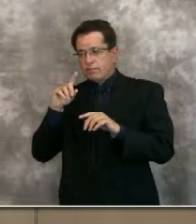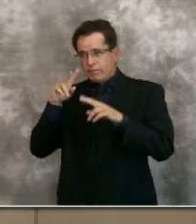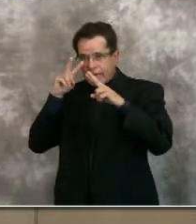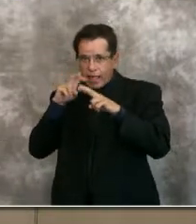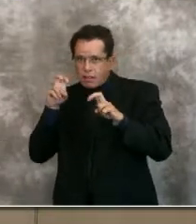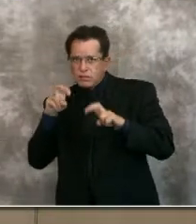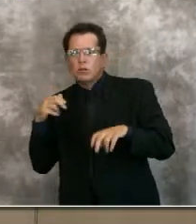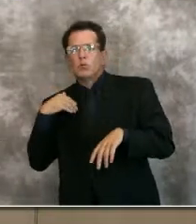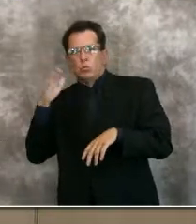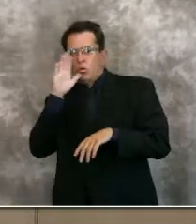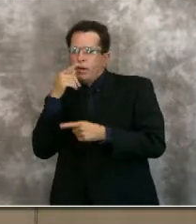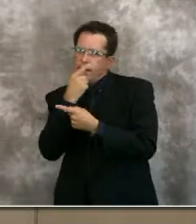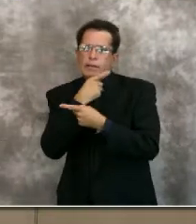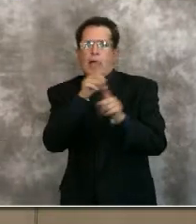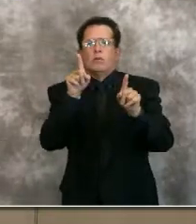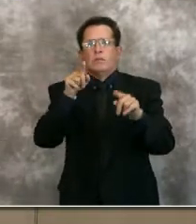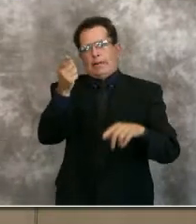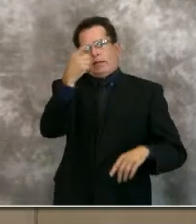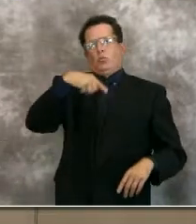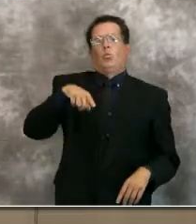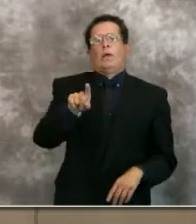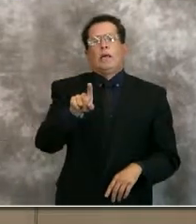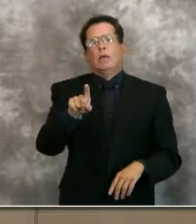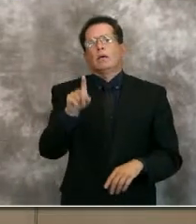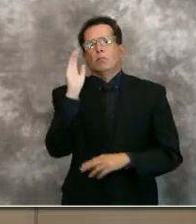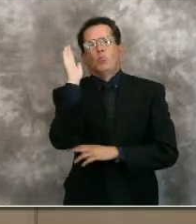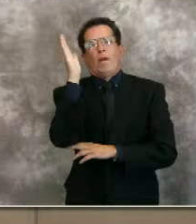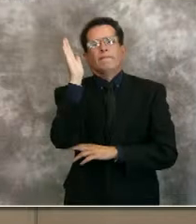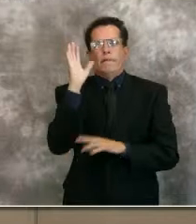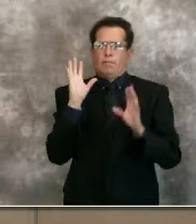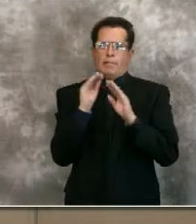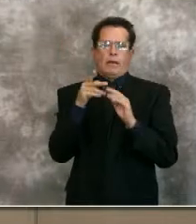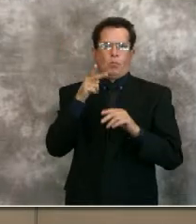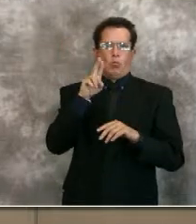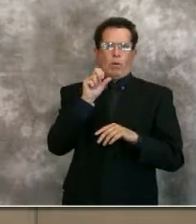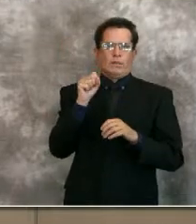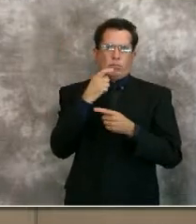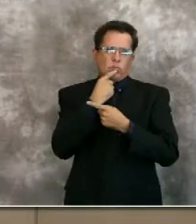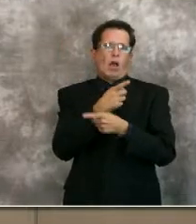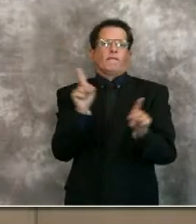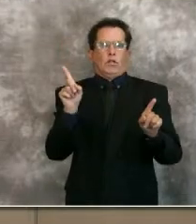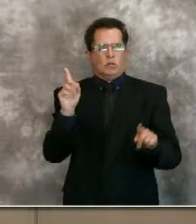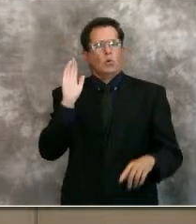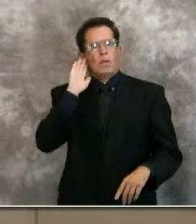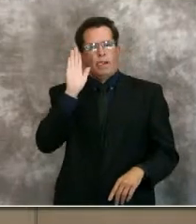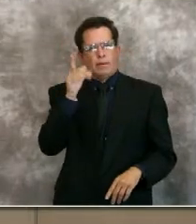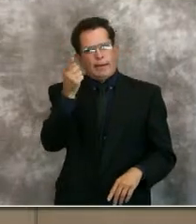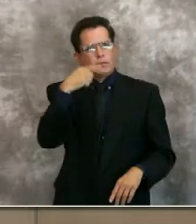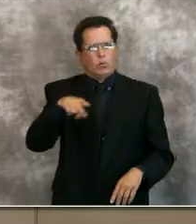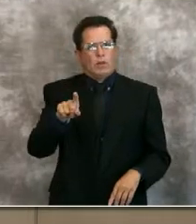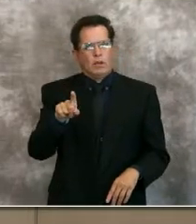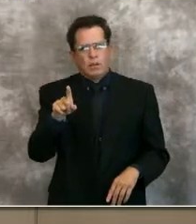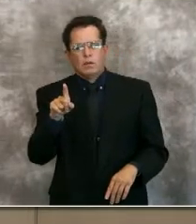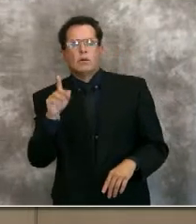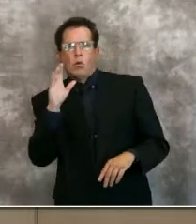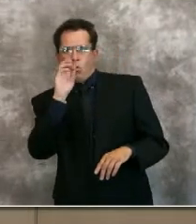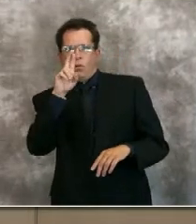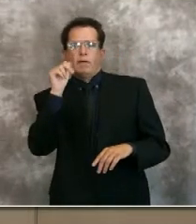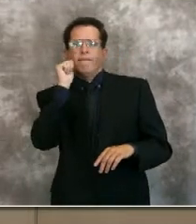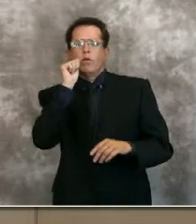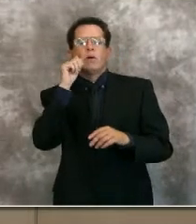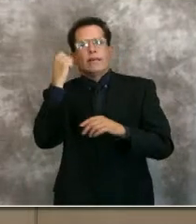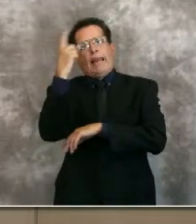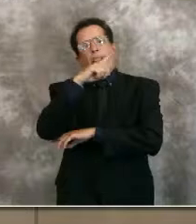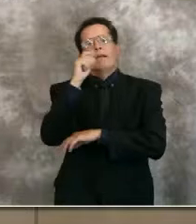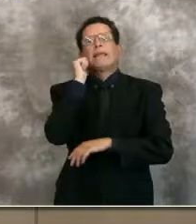we will either share it at next week's press conference or through any of our daily news